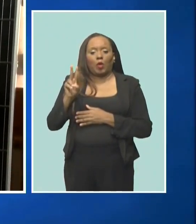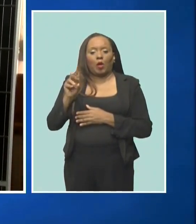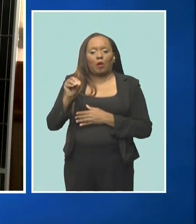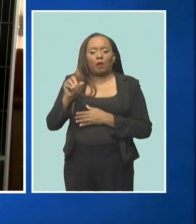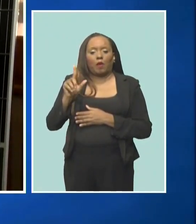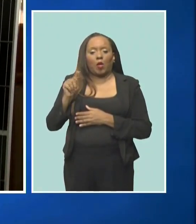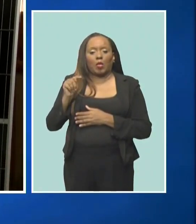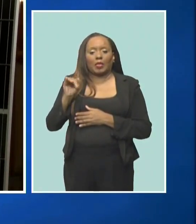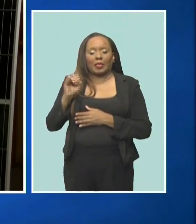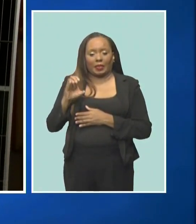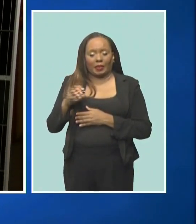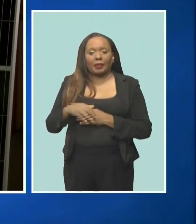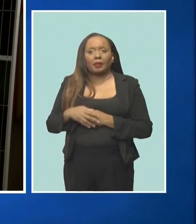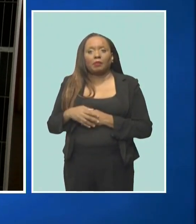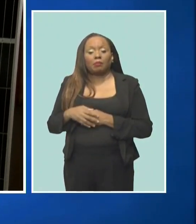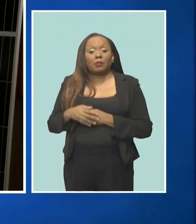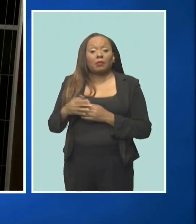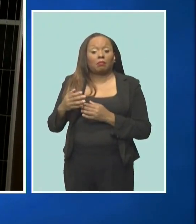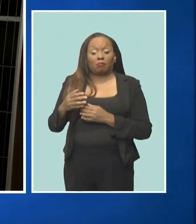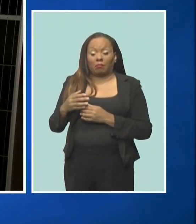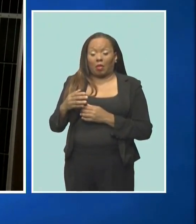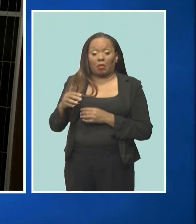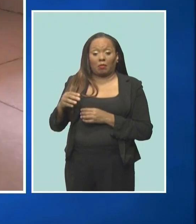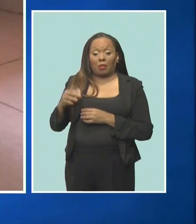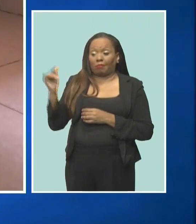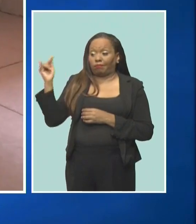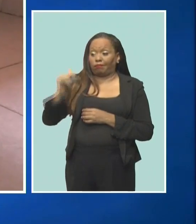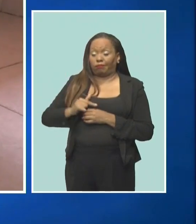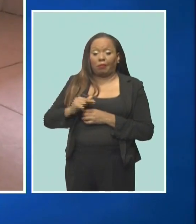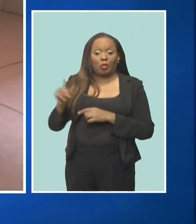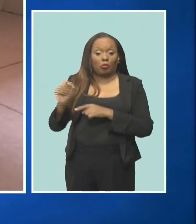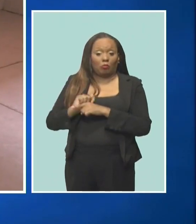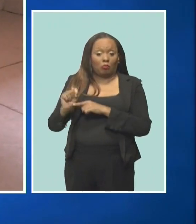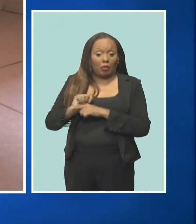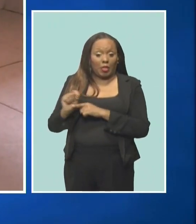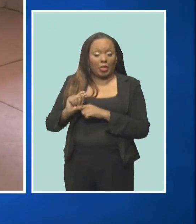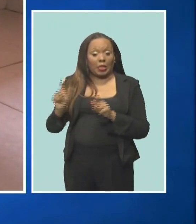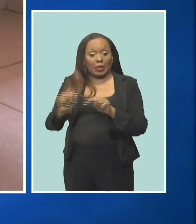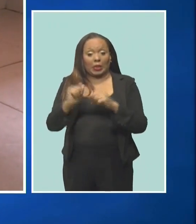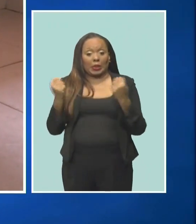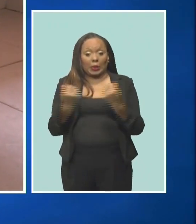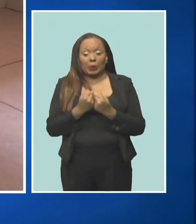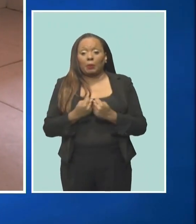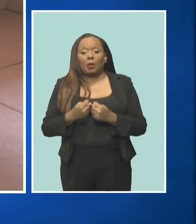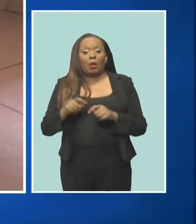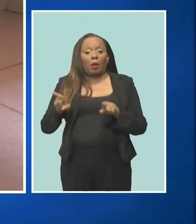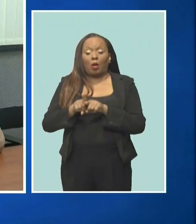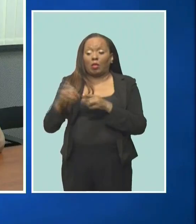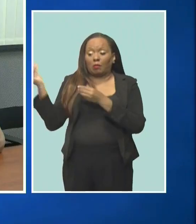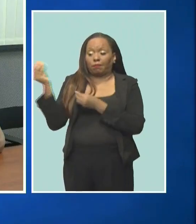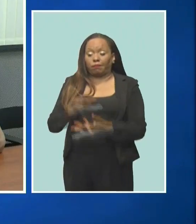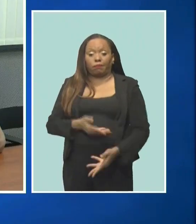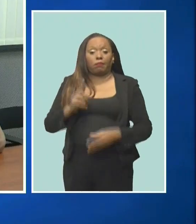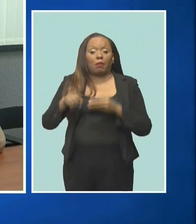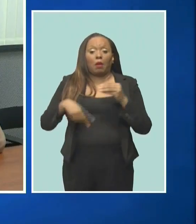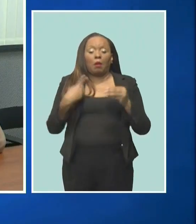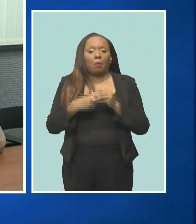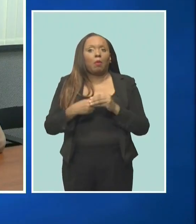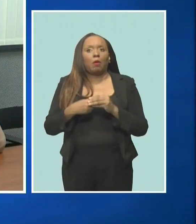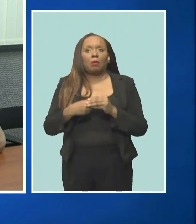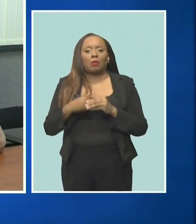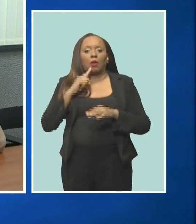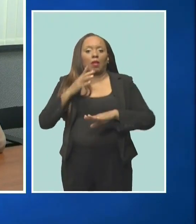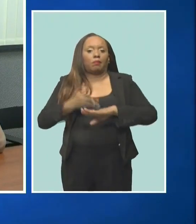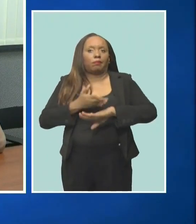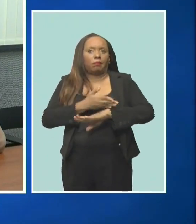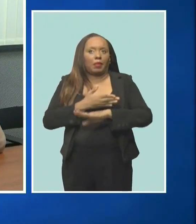as they go through it. And he's also on the island to bring us up to date on the latest technologies and also the